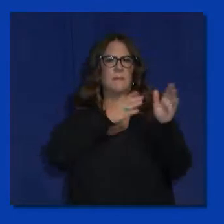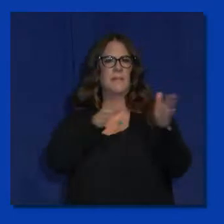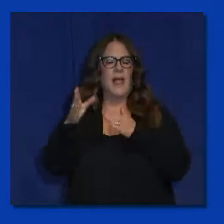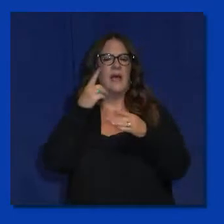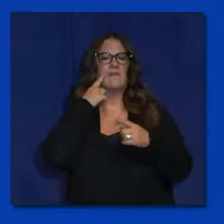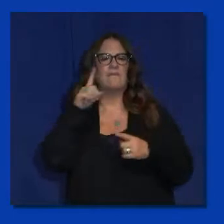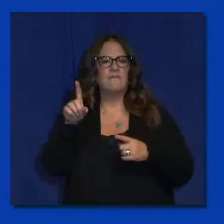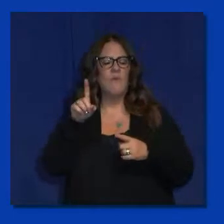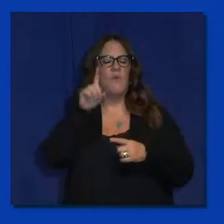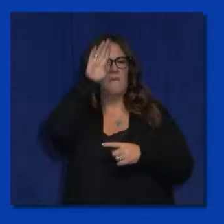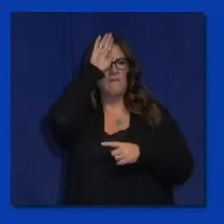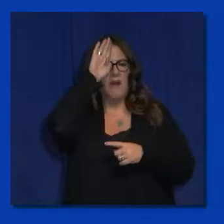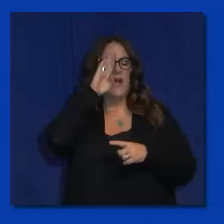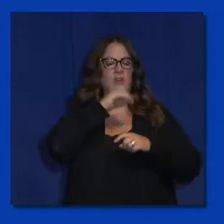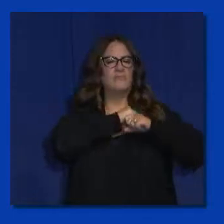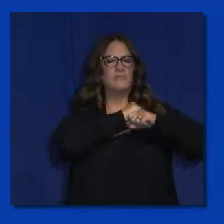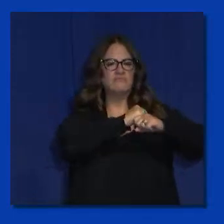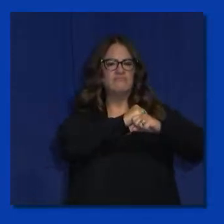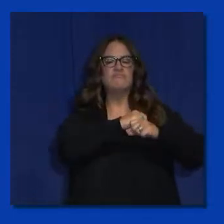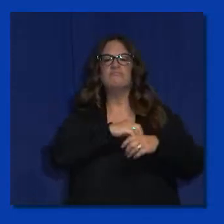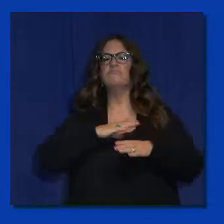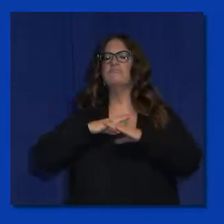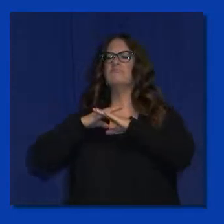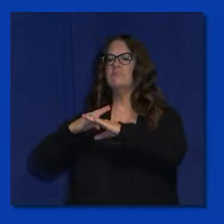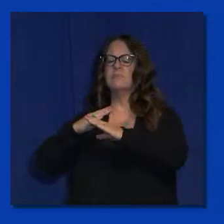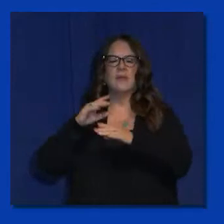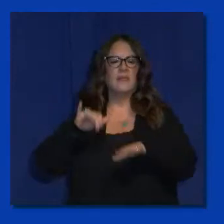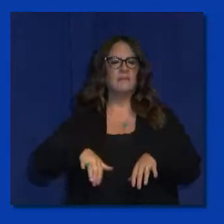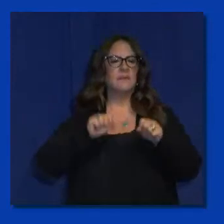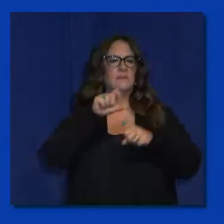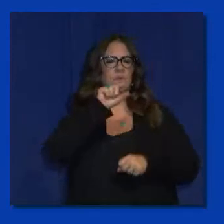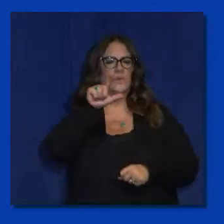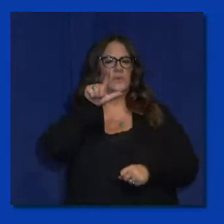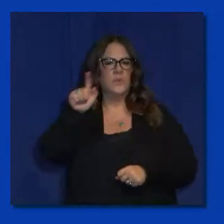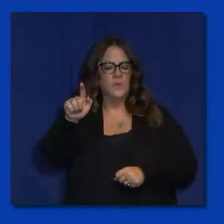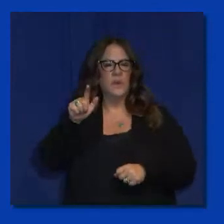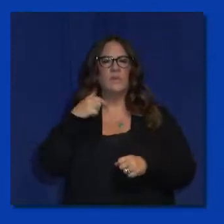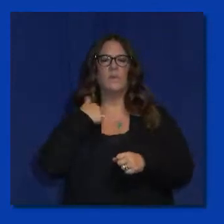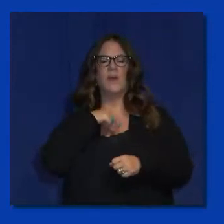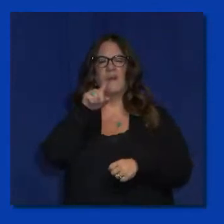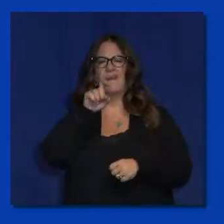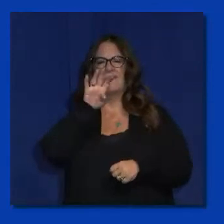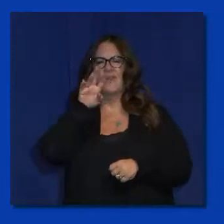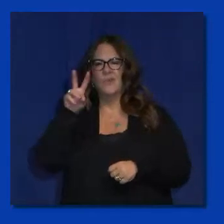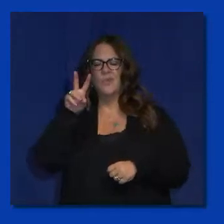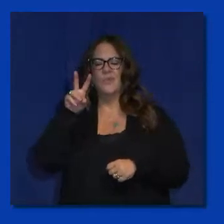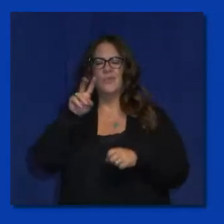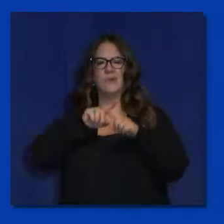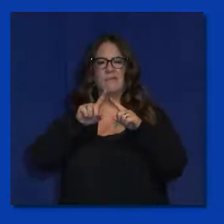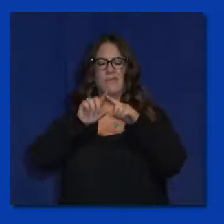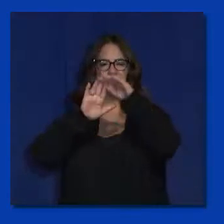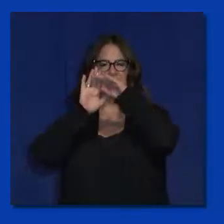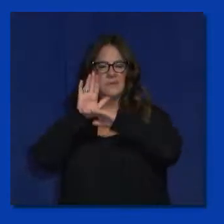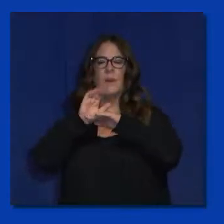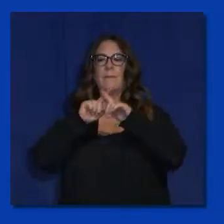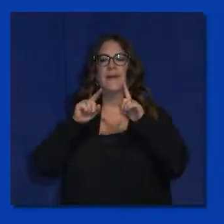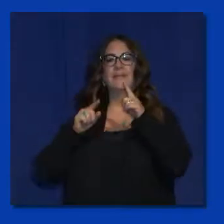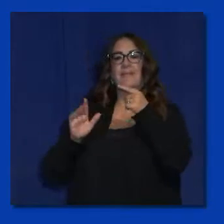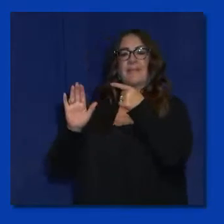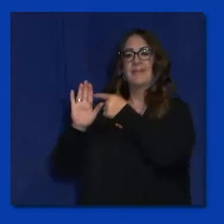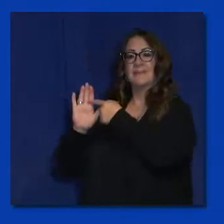was adopted in January of 2021. Rather than 142 actions, this has 99 key actions,